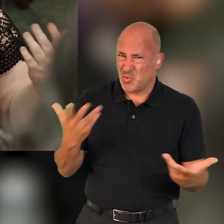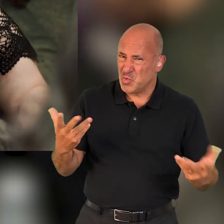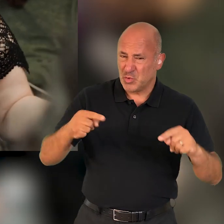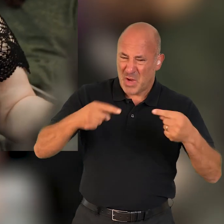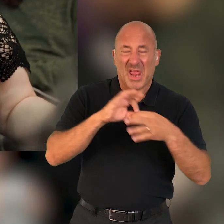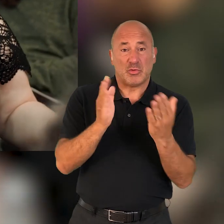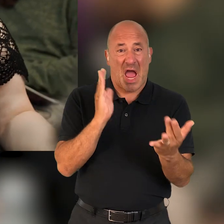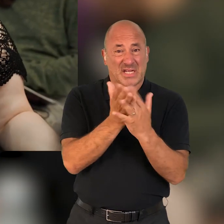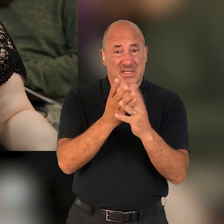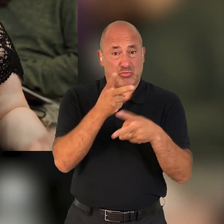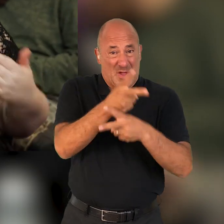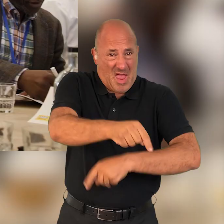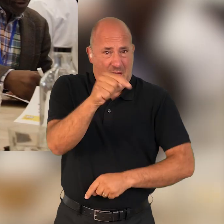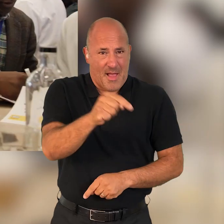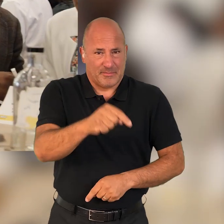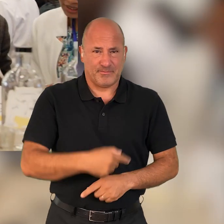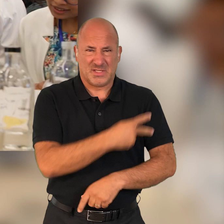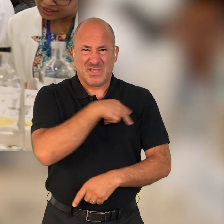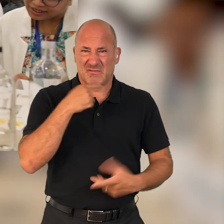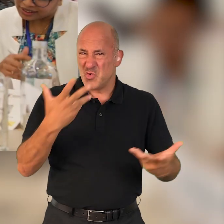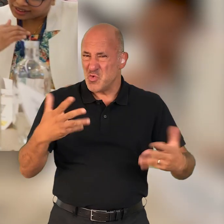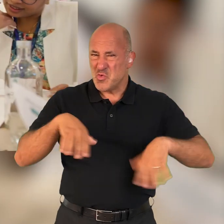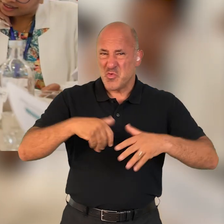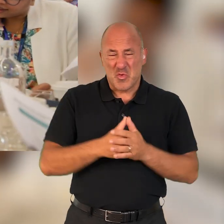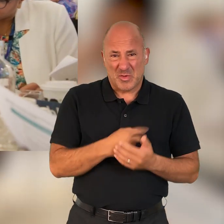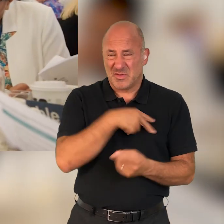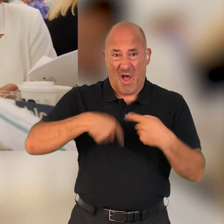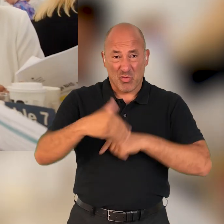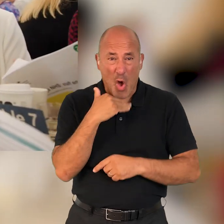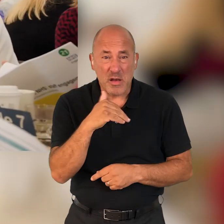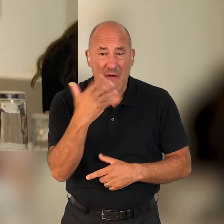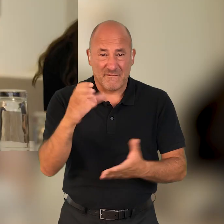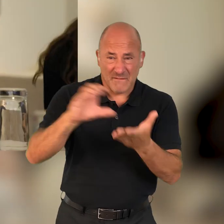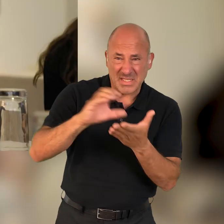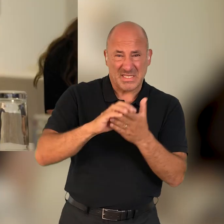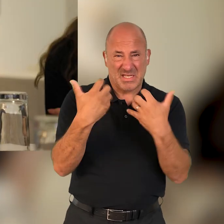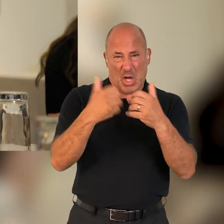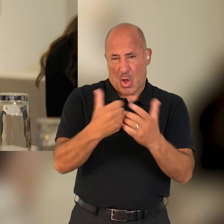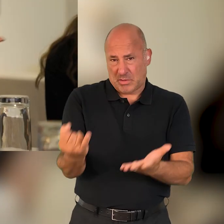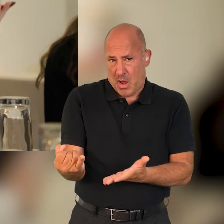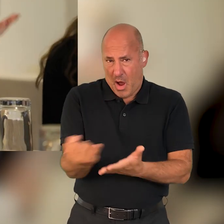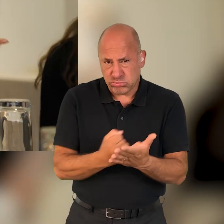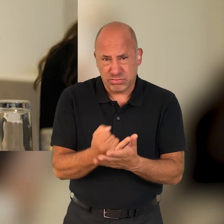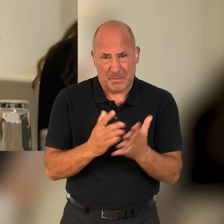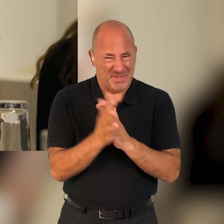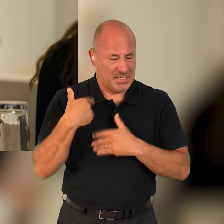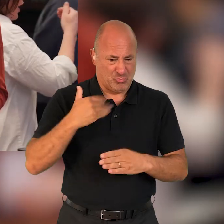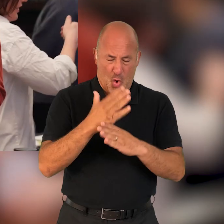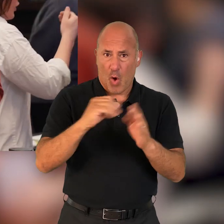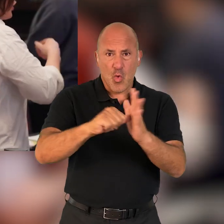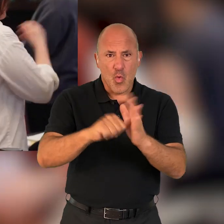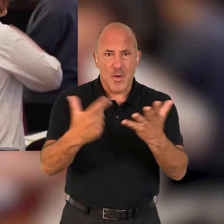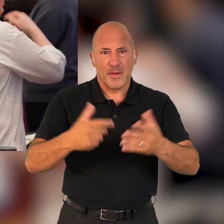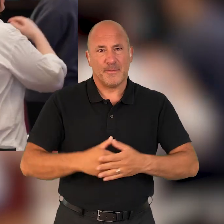challenges associated with access to care. Staff told us about the challenges with staffing levels, funding, and poor technology, which they say makes it